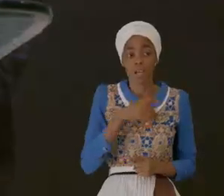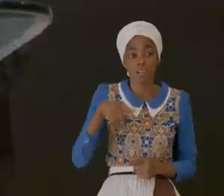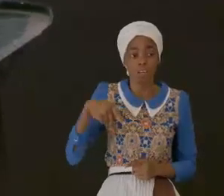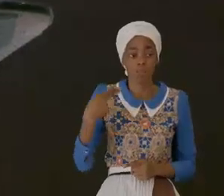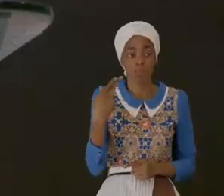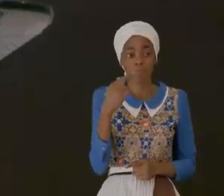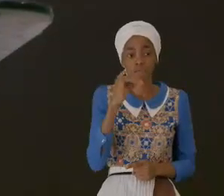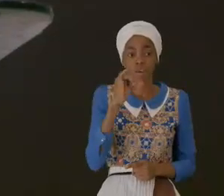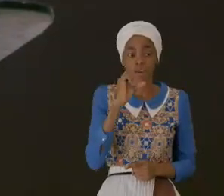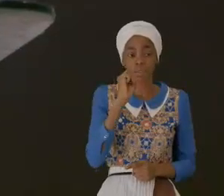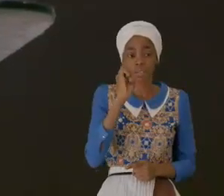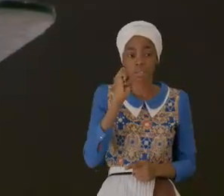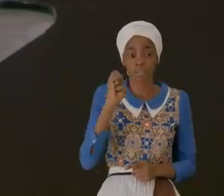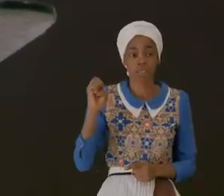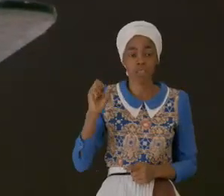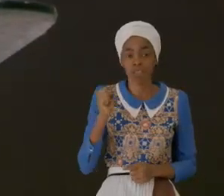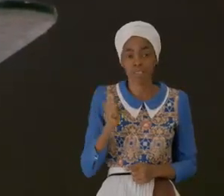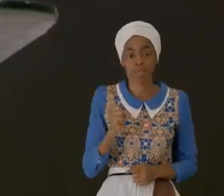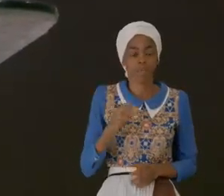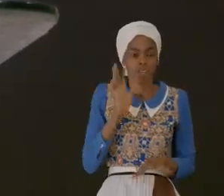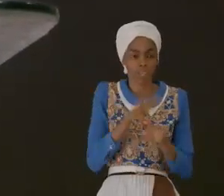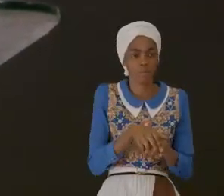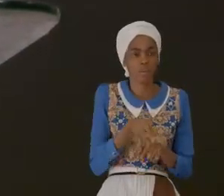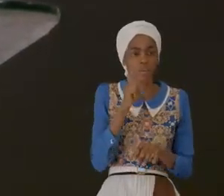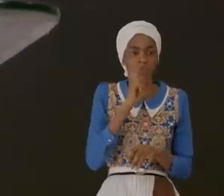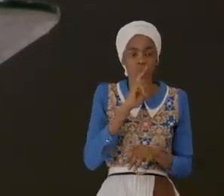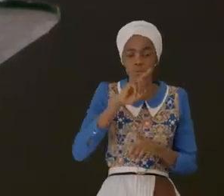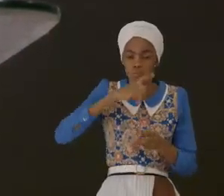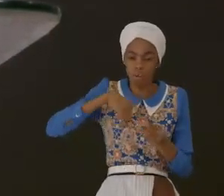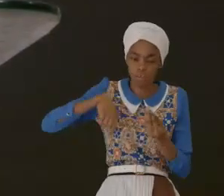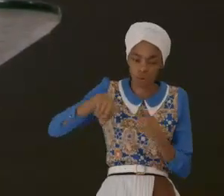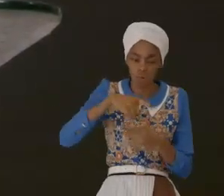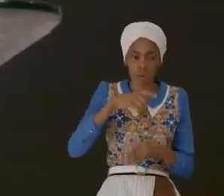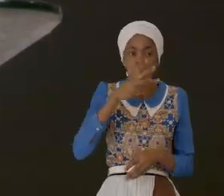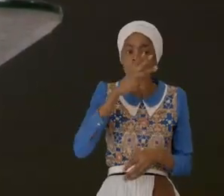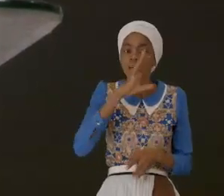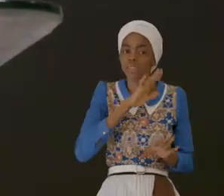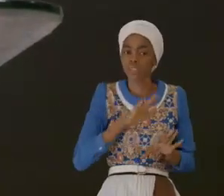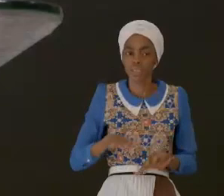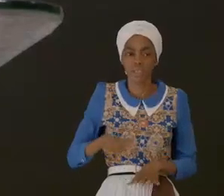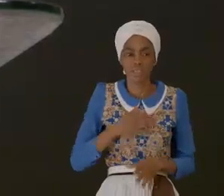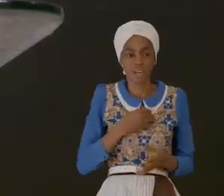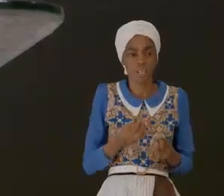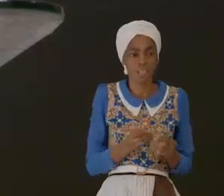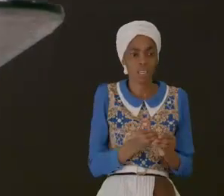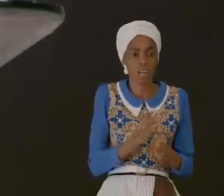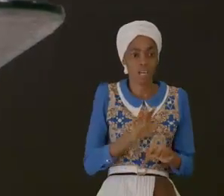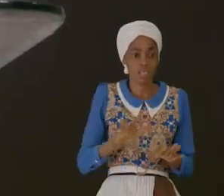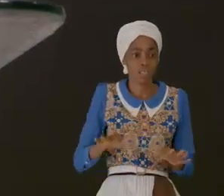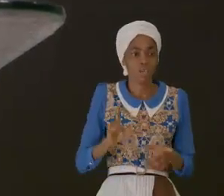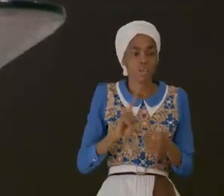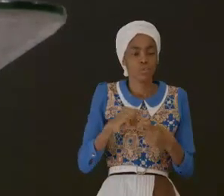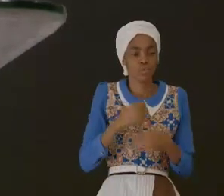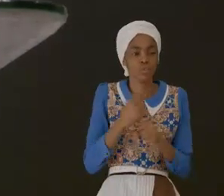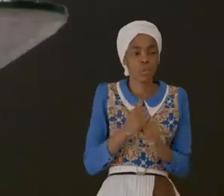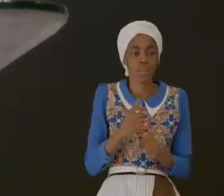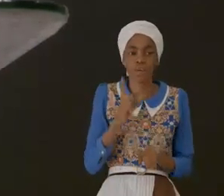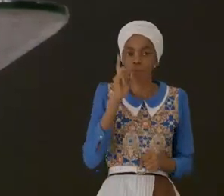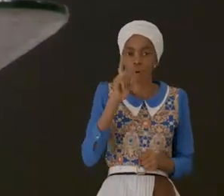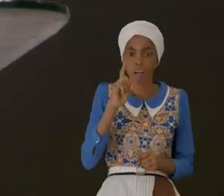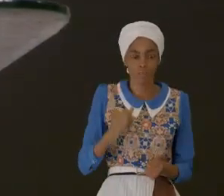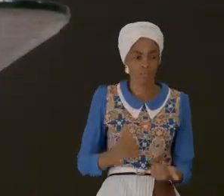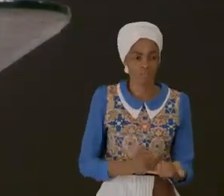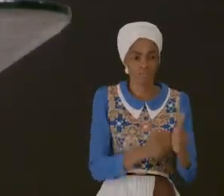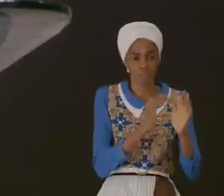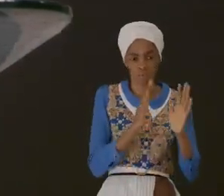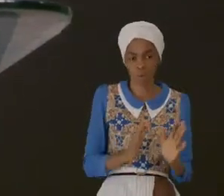ye compass sea and land to make one proselyte, one follower,